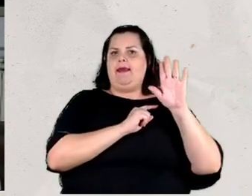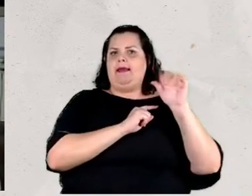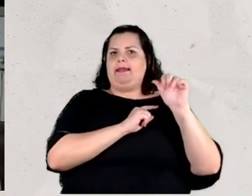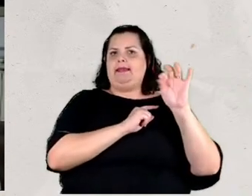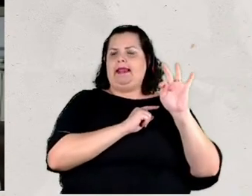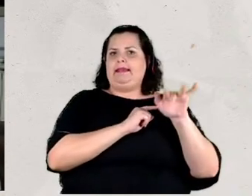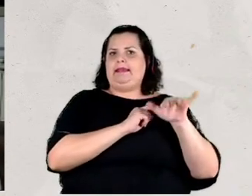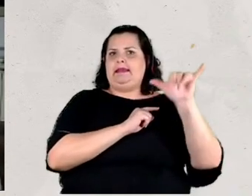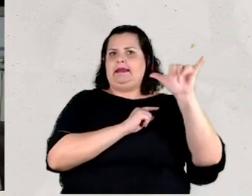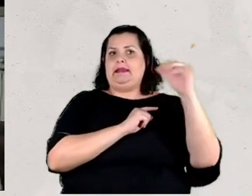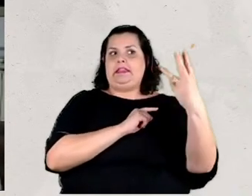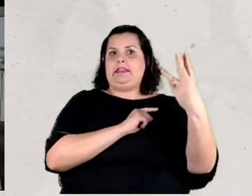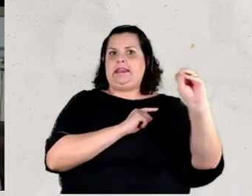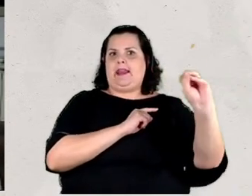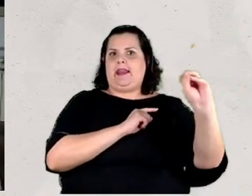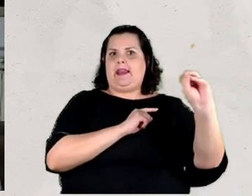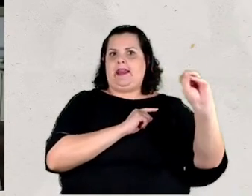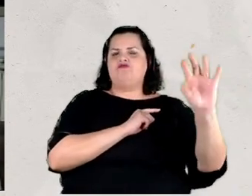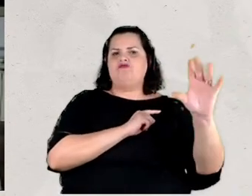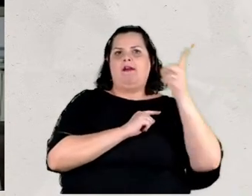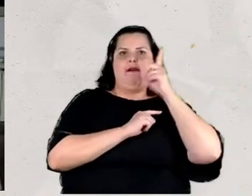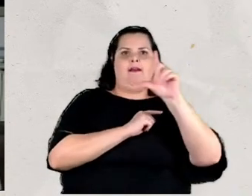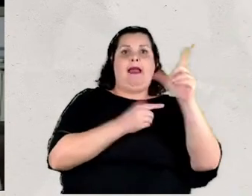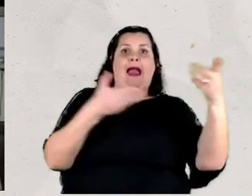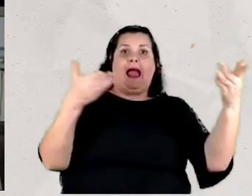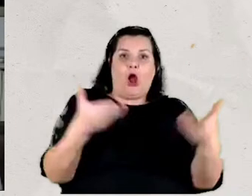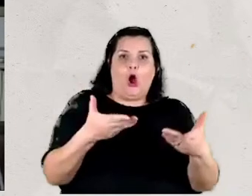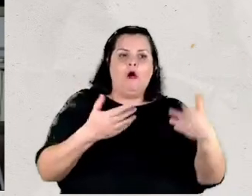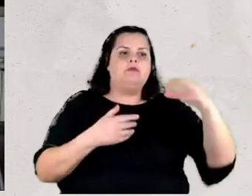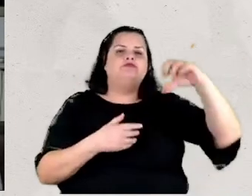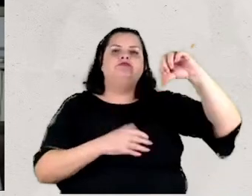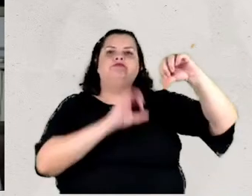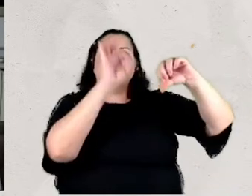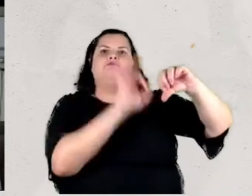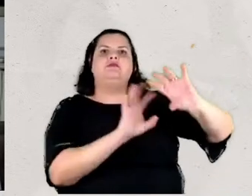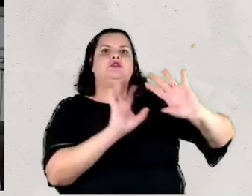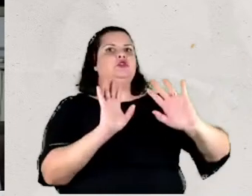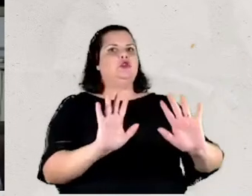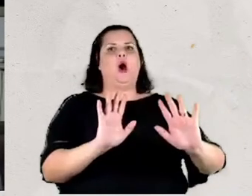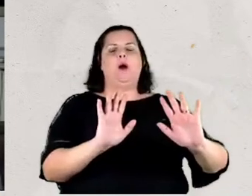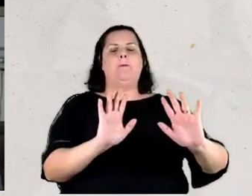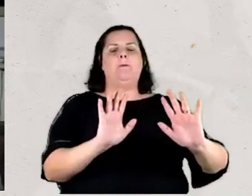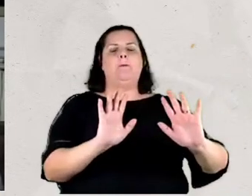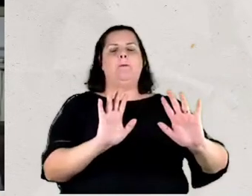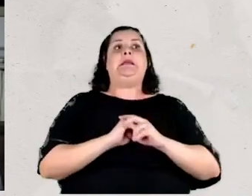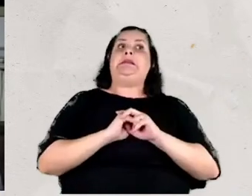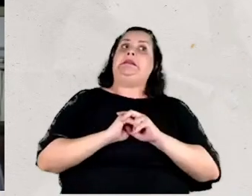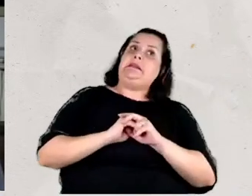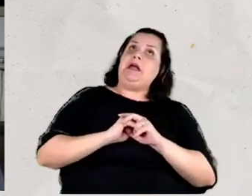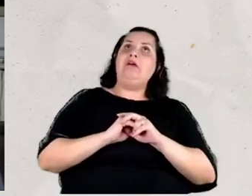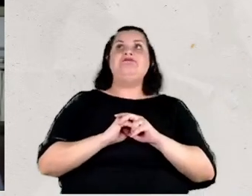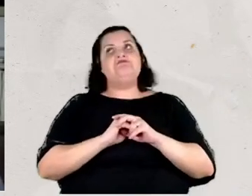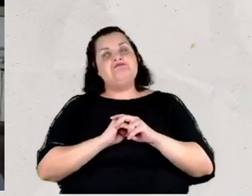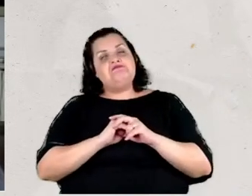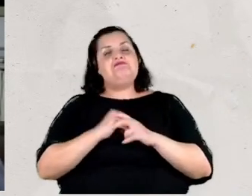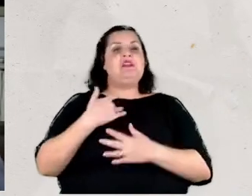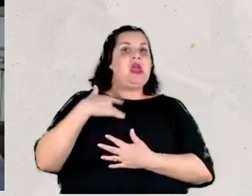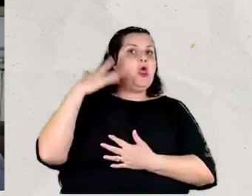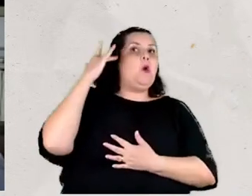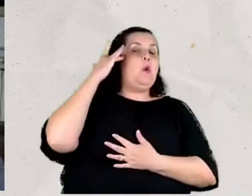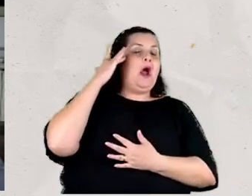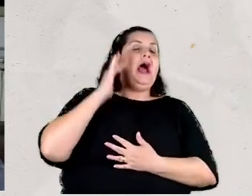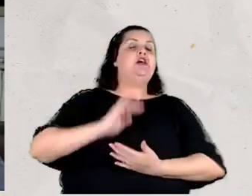will move a few seats from the right to the center, And that could make a tremendous